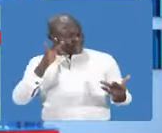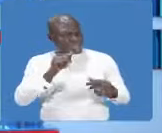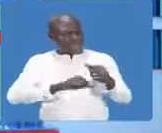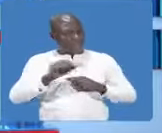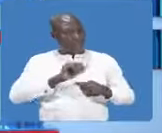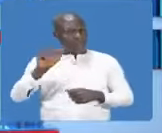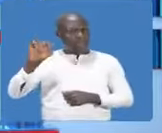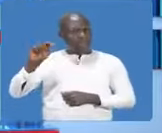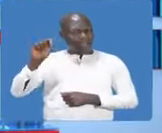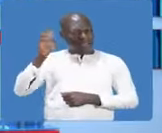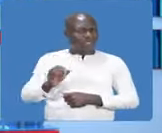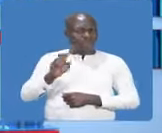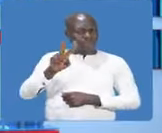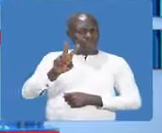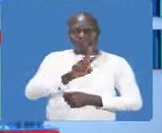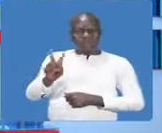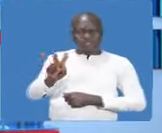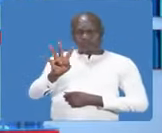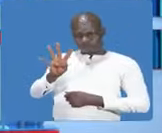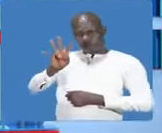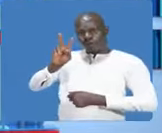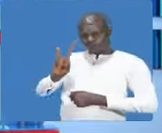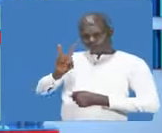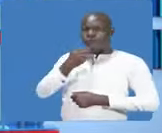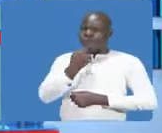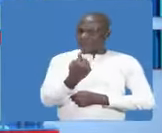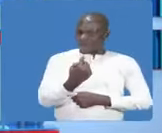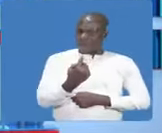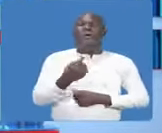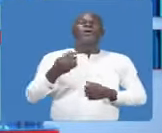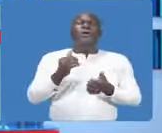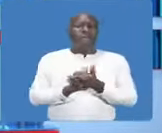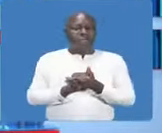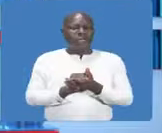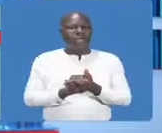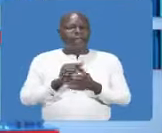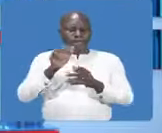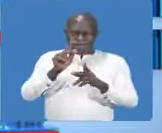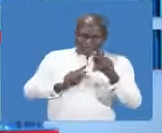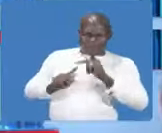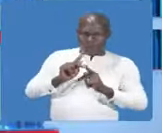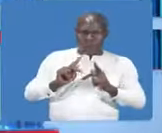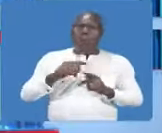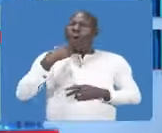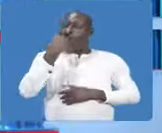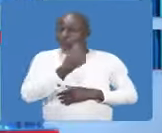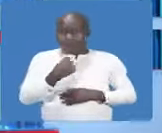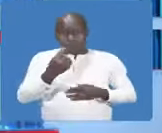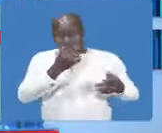no verse 42 na verse 42 no nso aka kire ye se omo a yebo omo asu